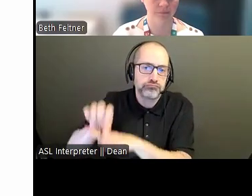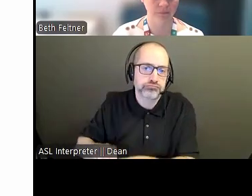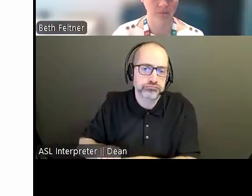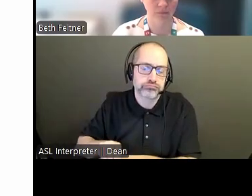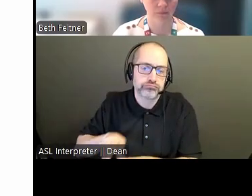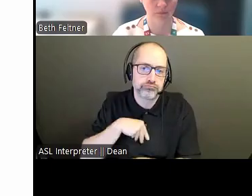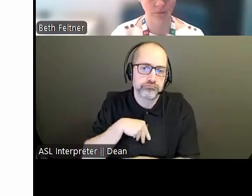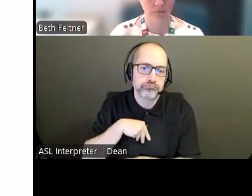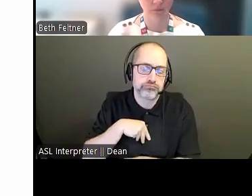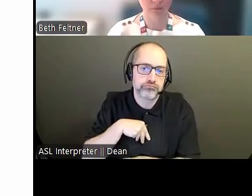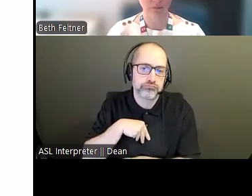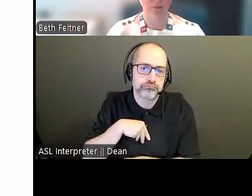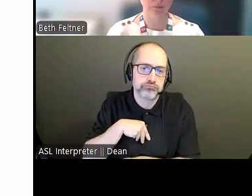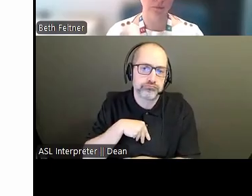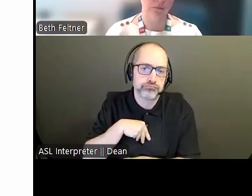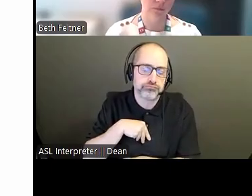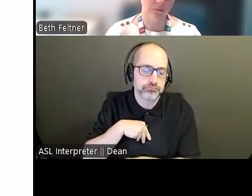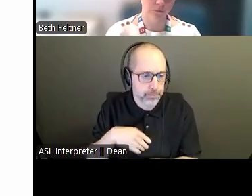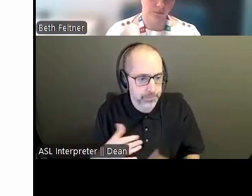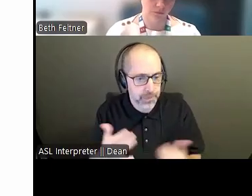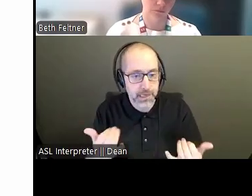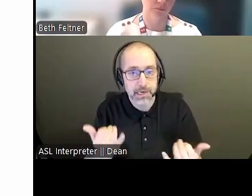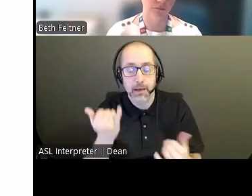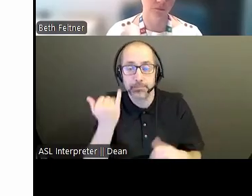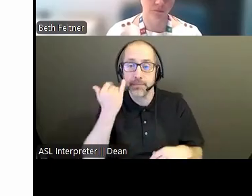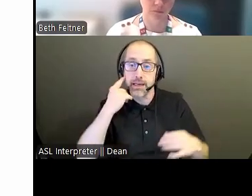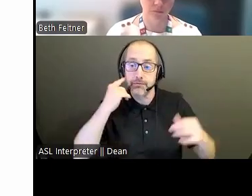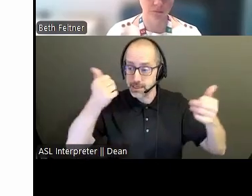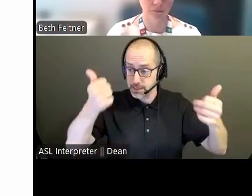Hearing aids are, if there is a hearing loss,